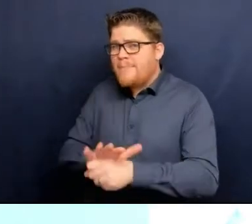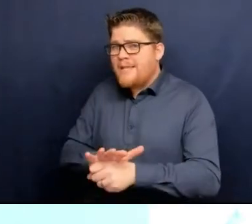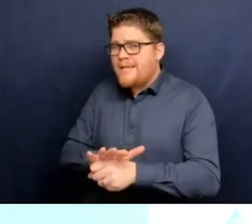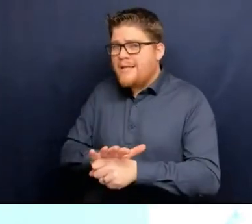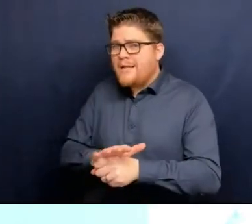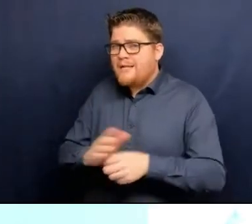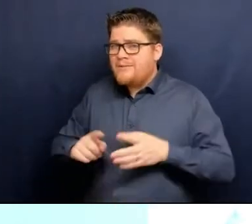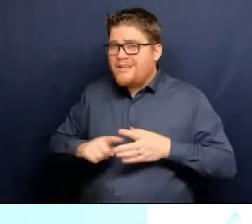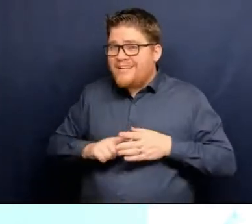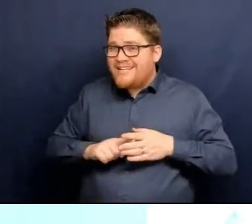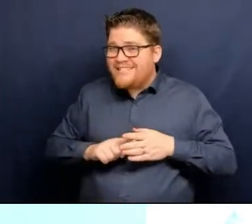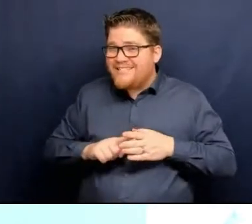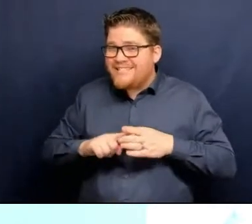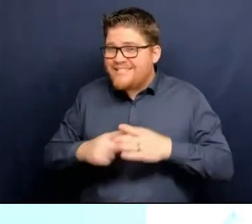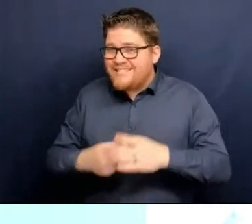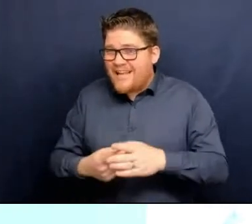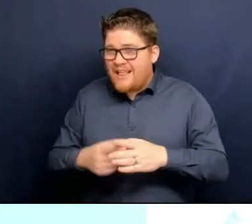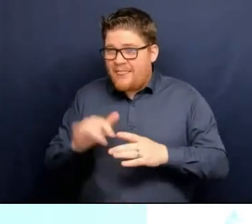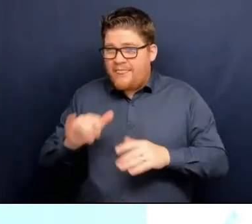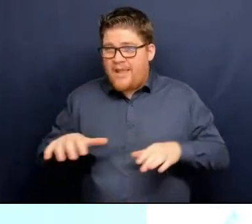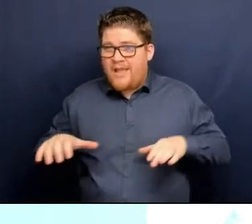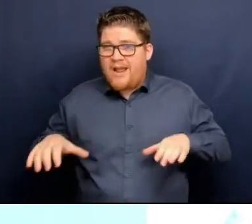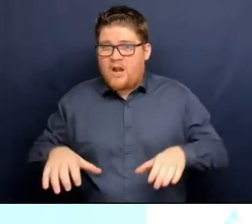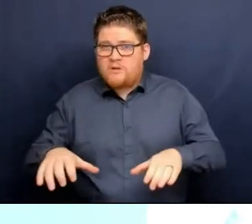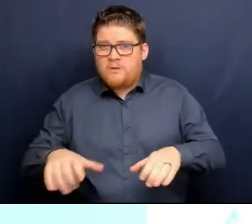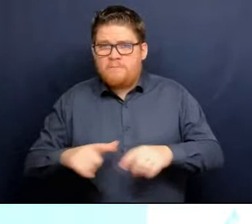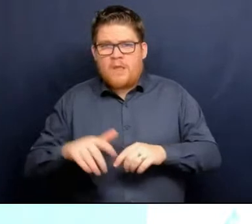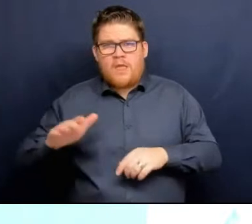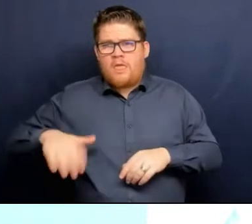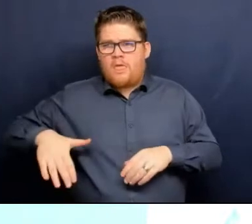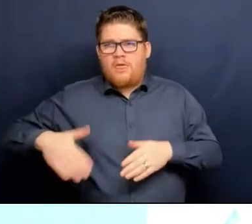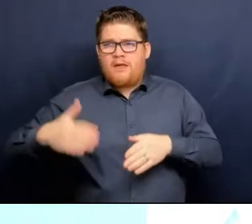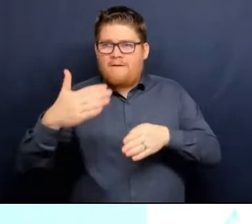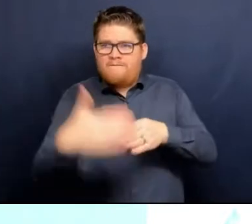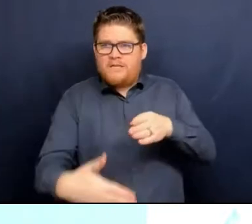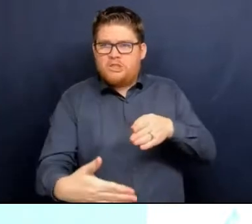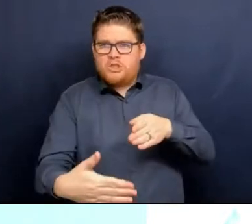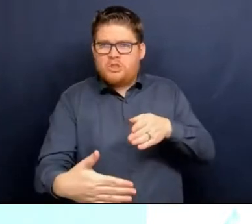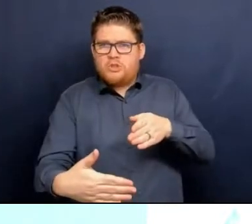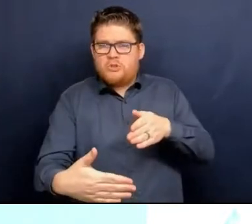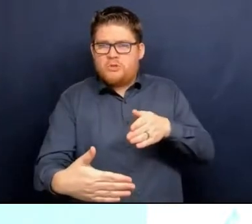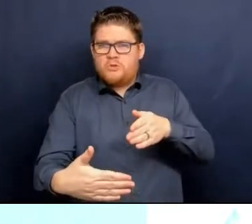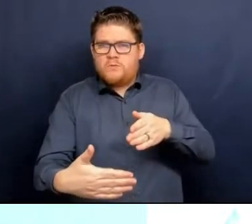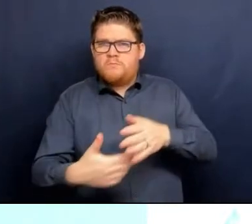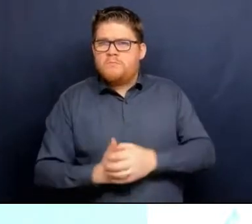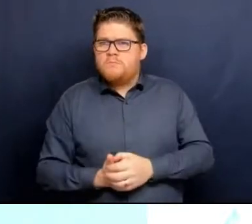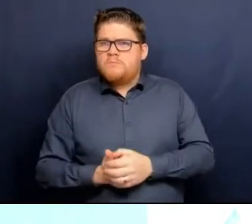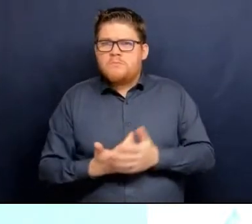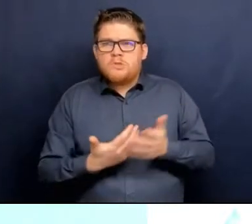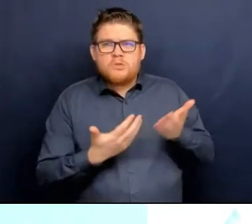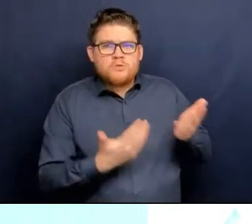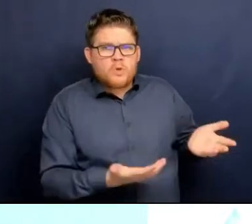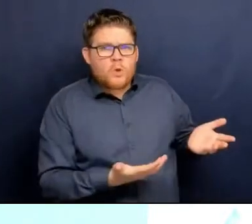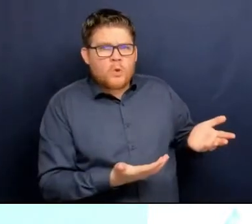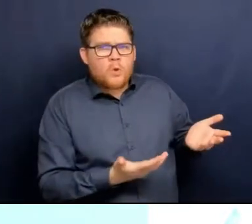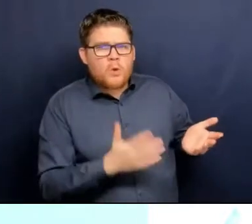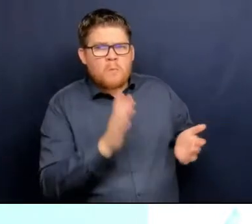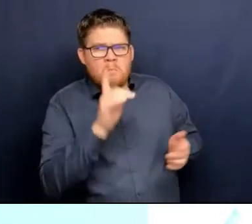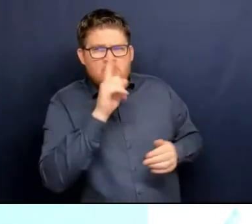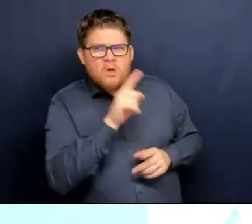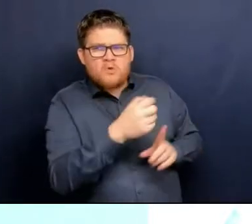not necessarily to have completed the work that needs to be done to realize them. Can you talk a bit about how you